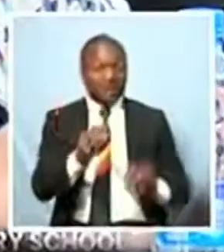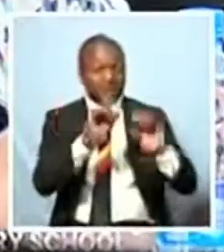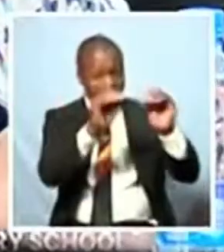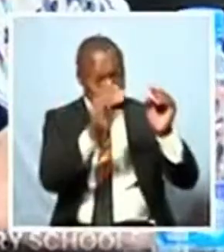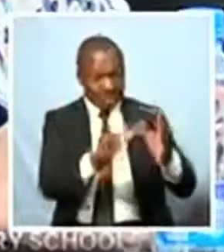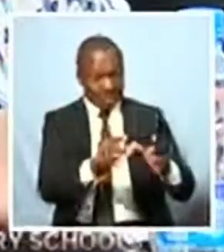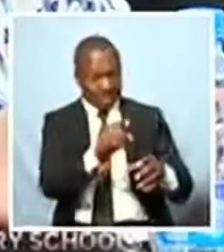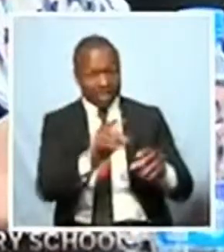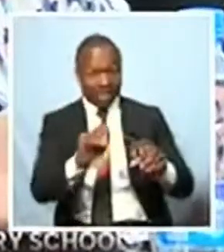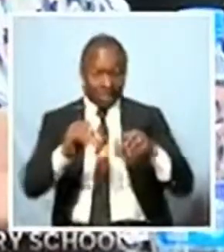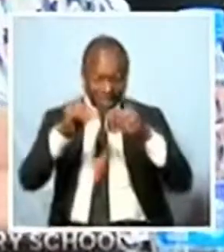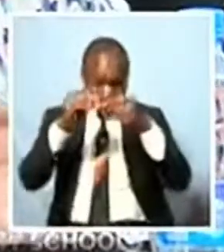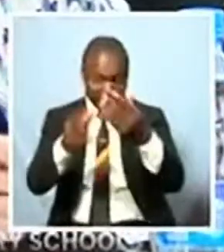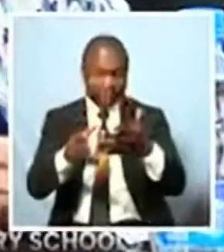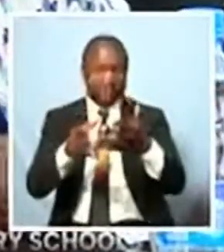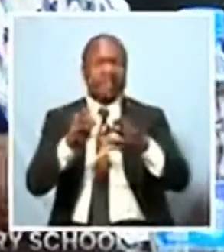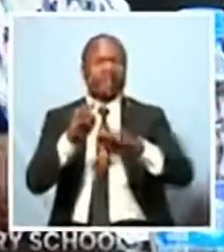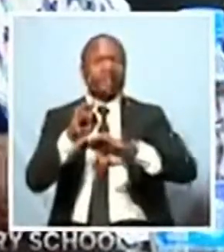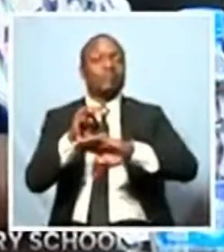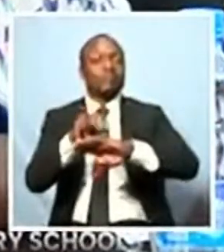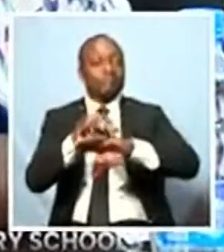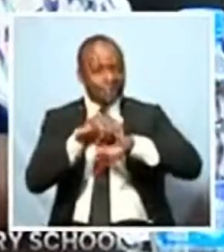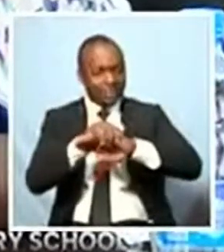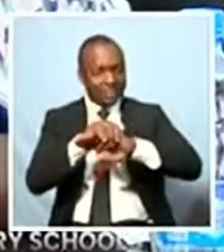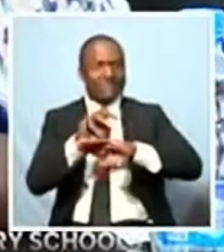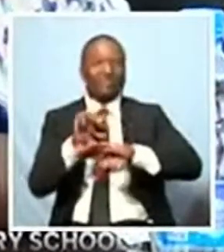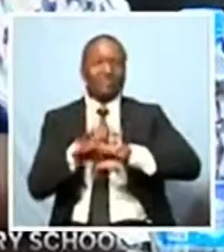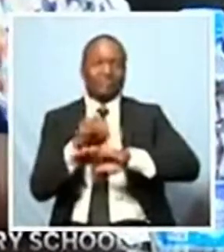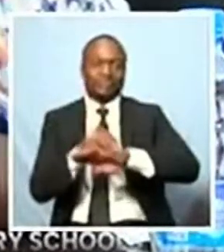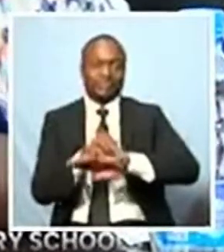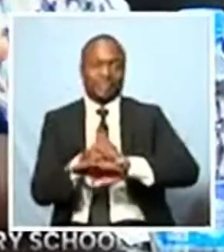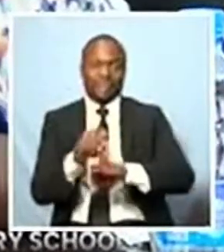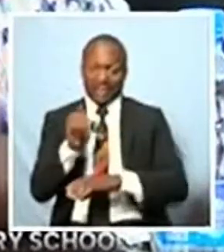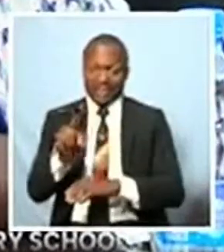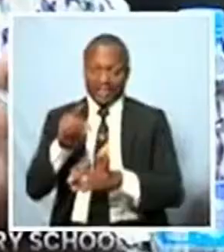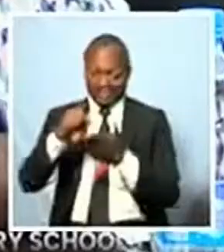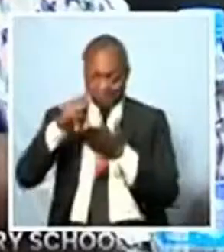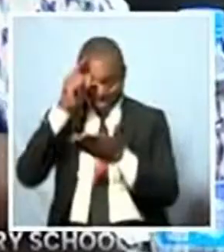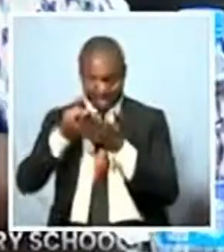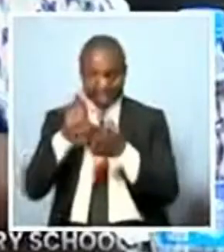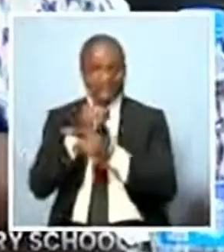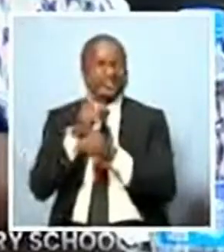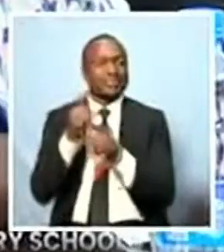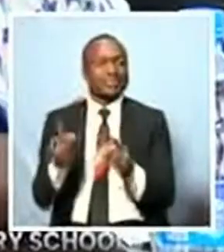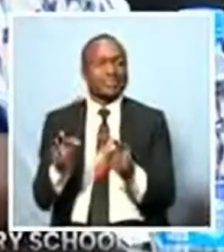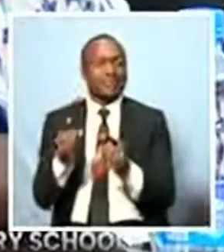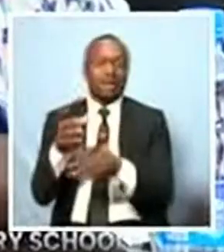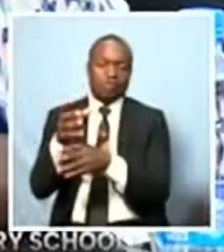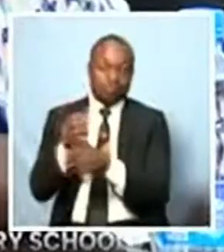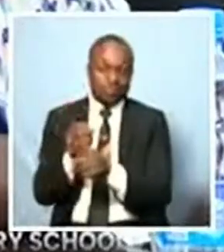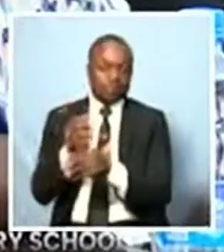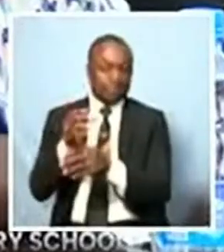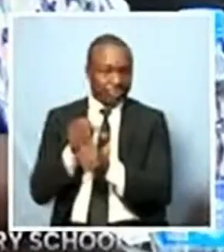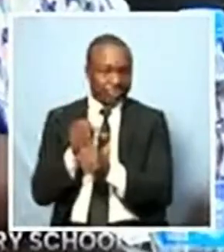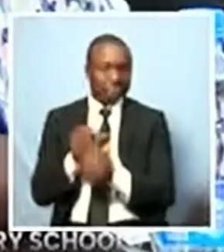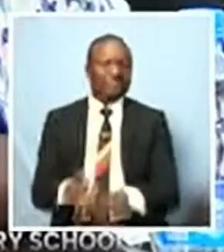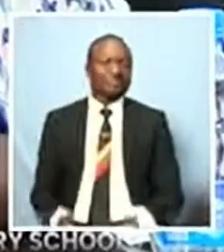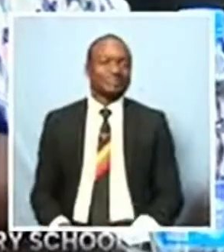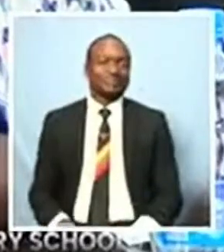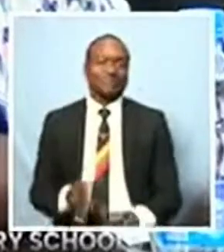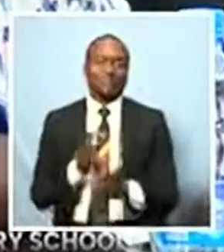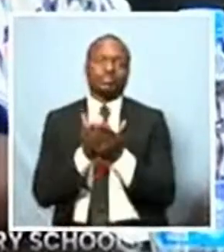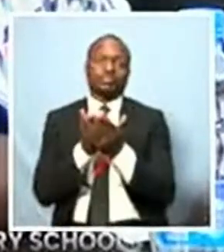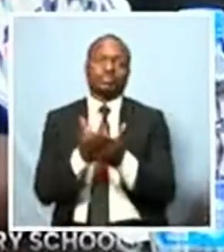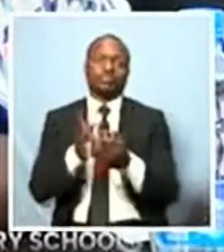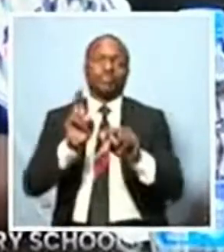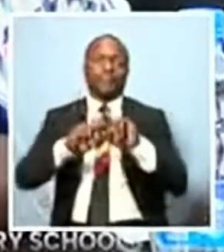is a provider of this literacy and numeracy, and then there's this pupil who is just at the receiving end. I submit,